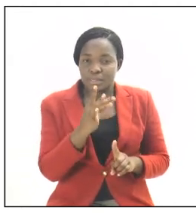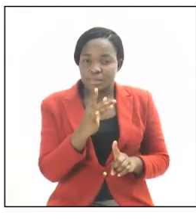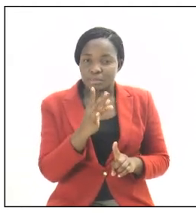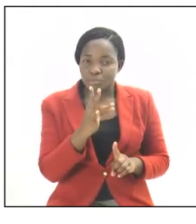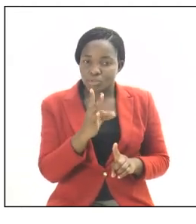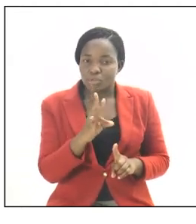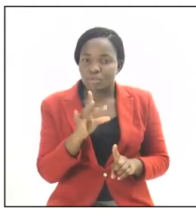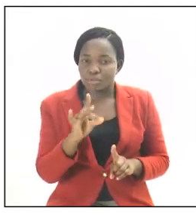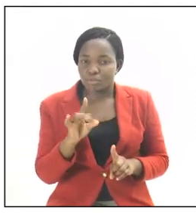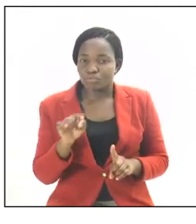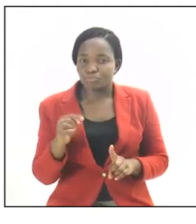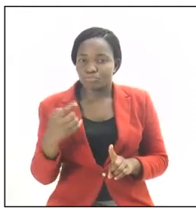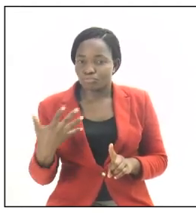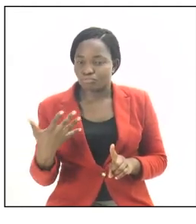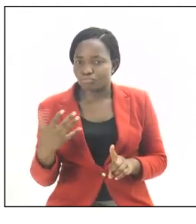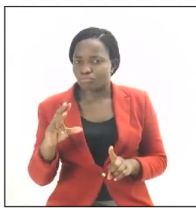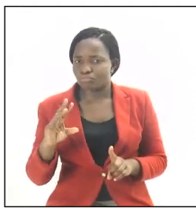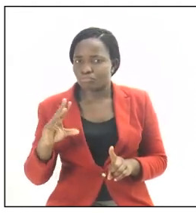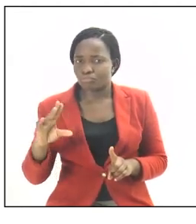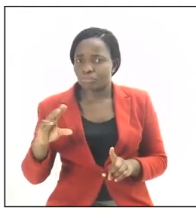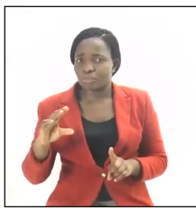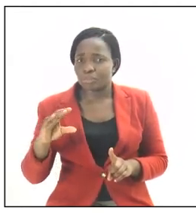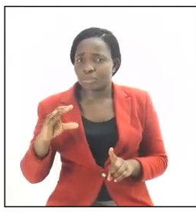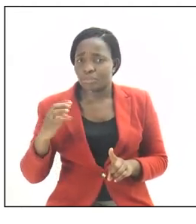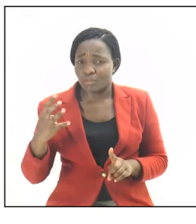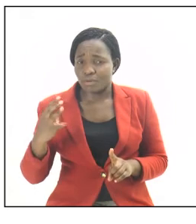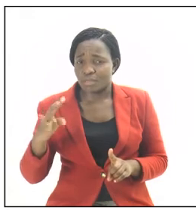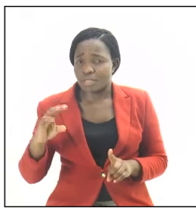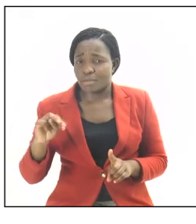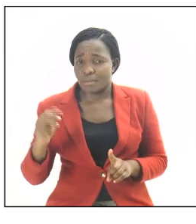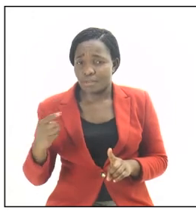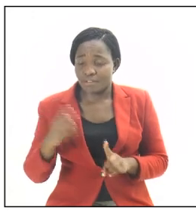178.54 centimeters, which we round to